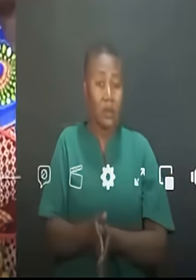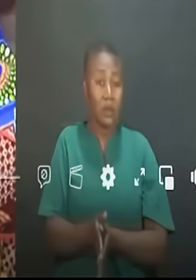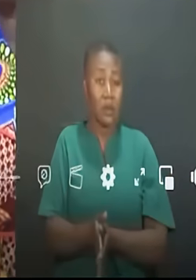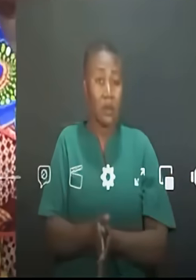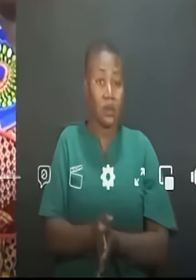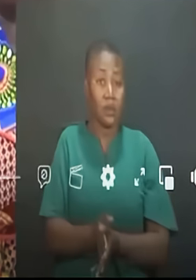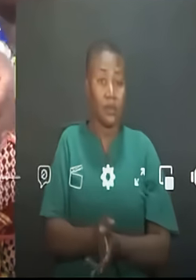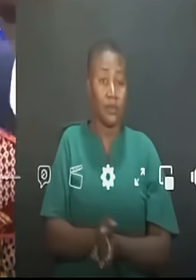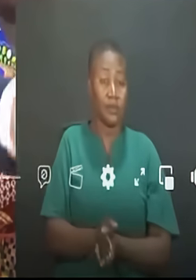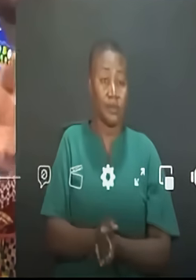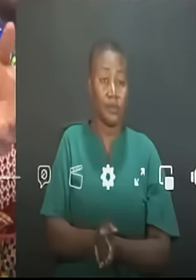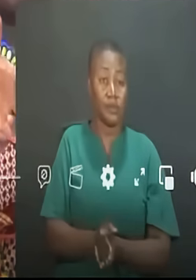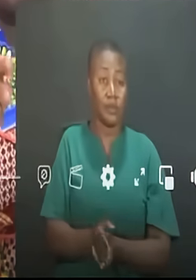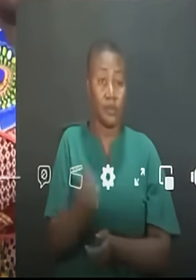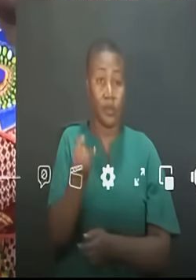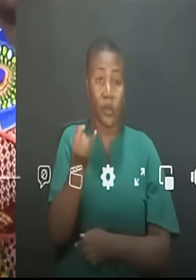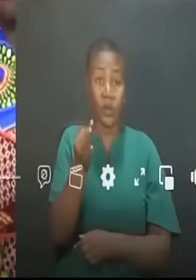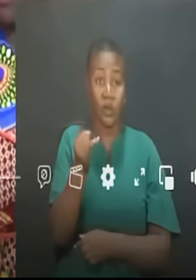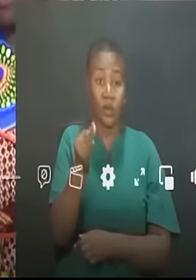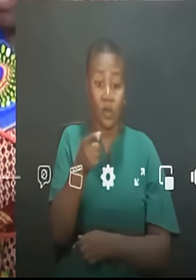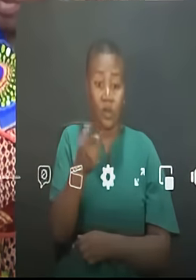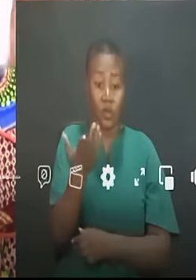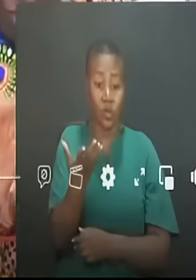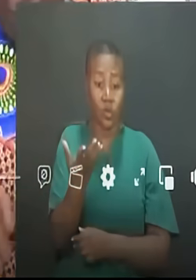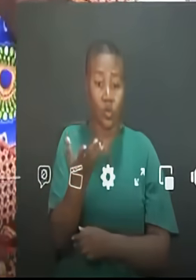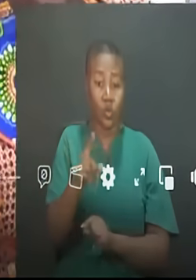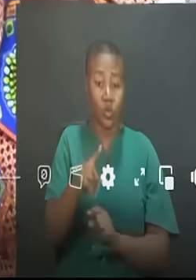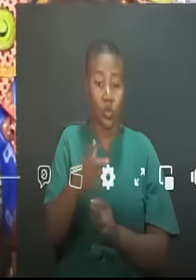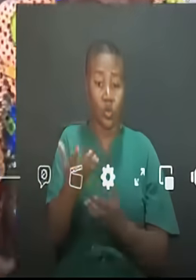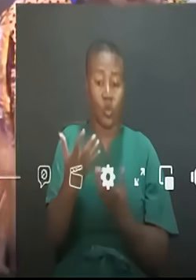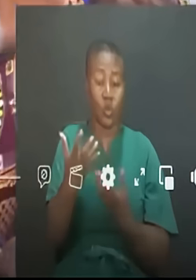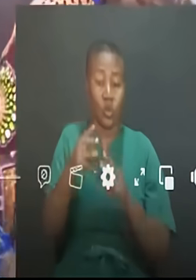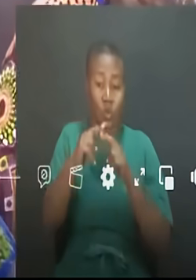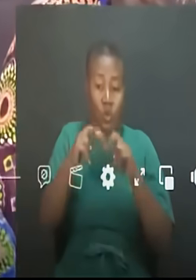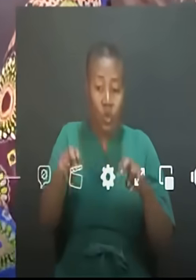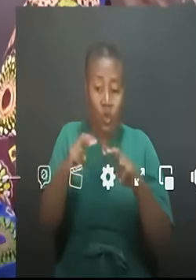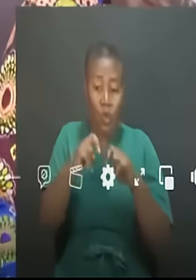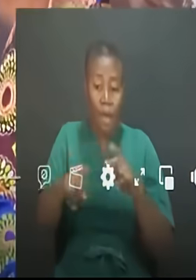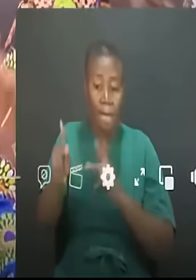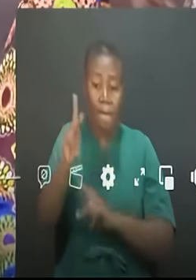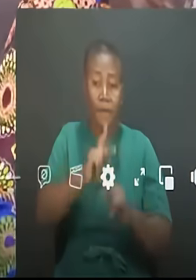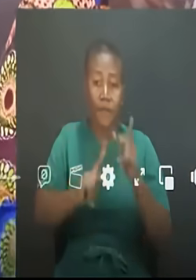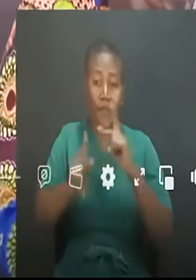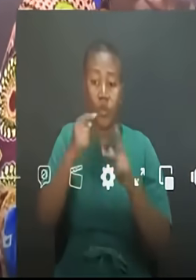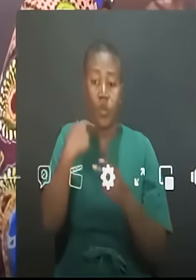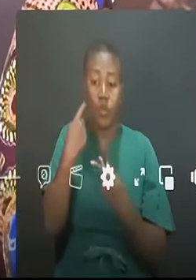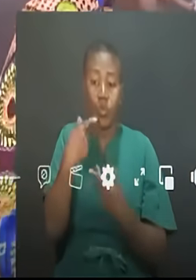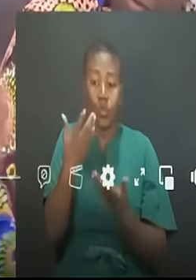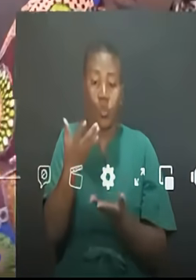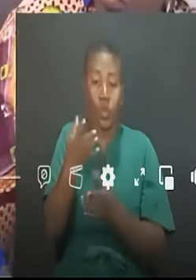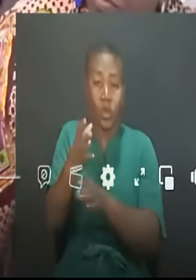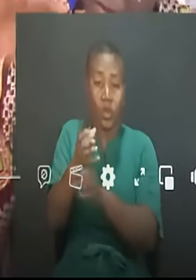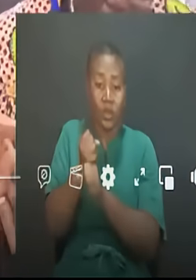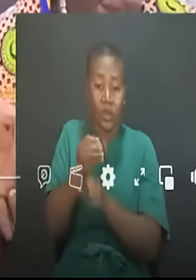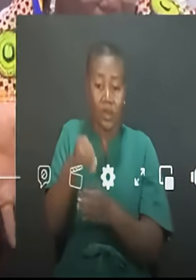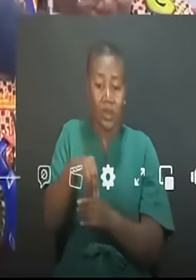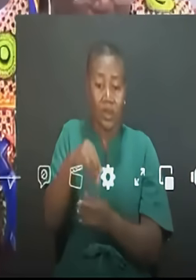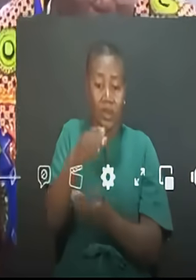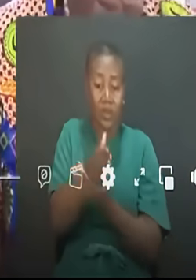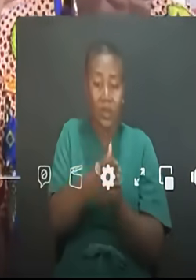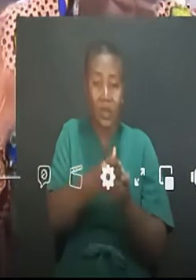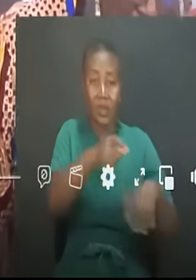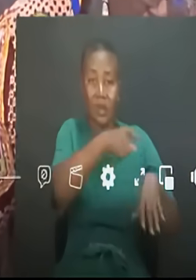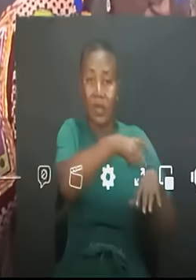to investigate people who have been recruited in a particular era, and you want to do it, go